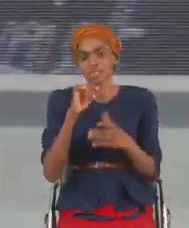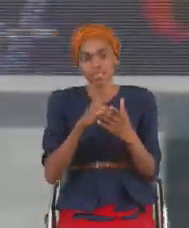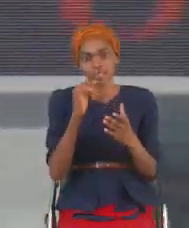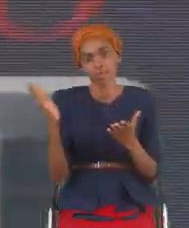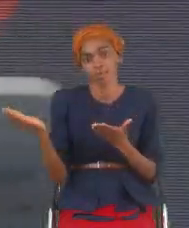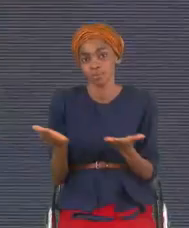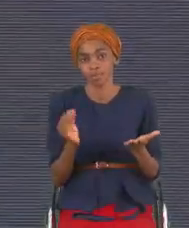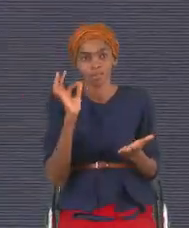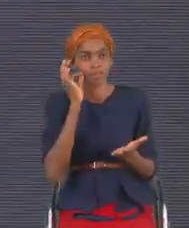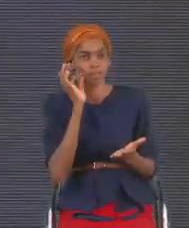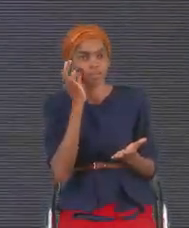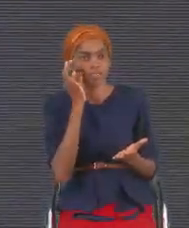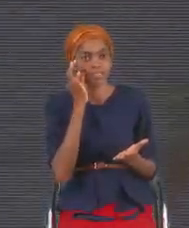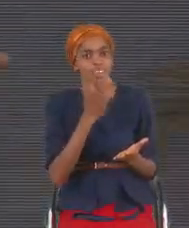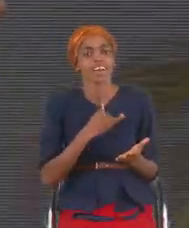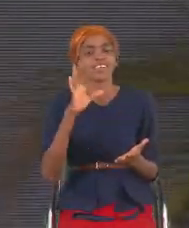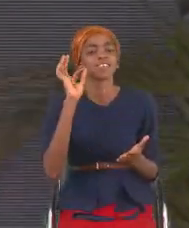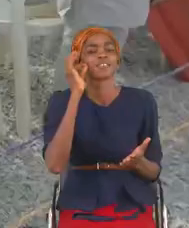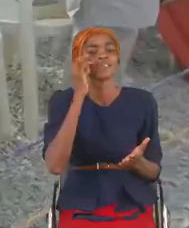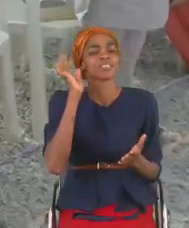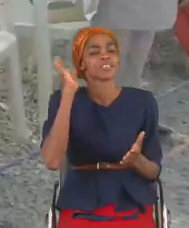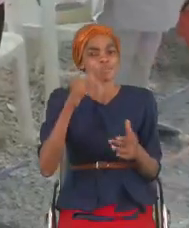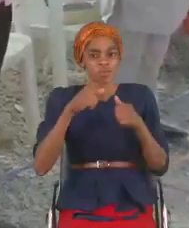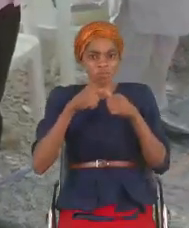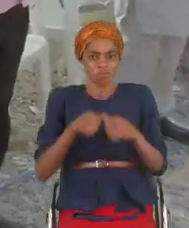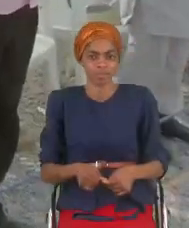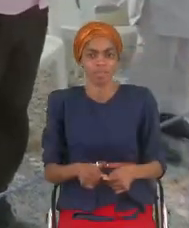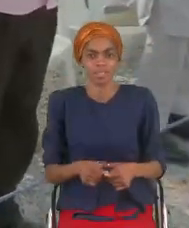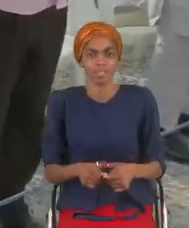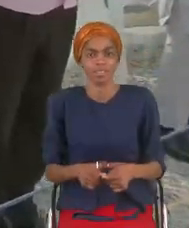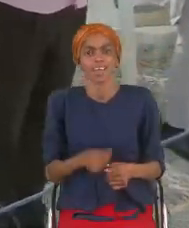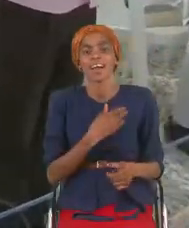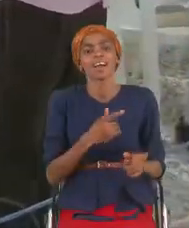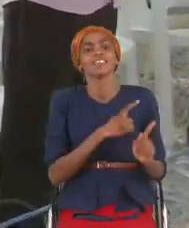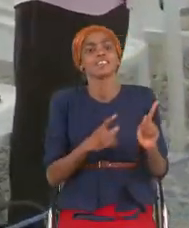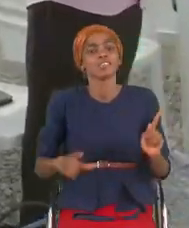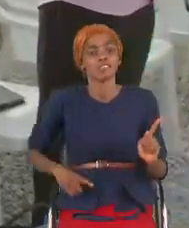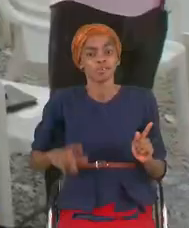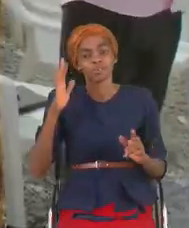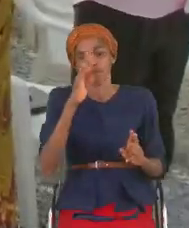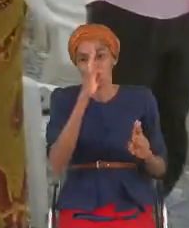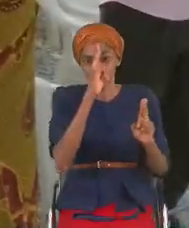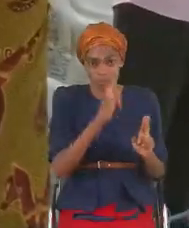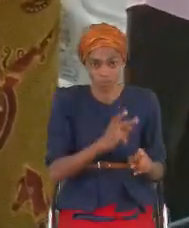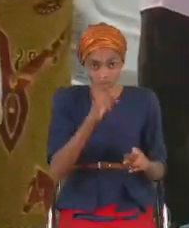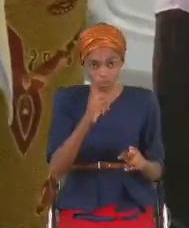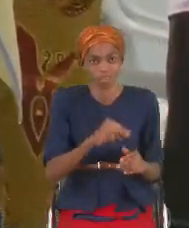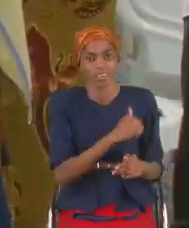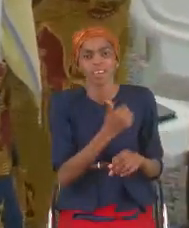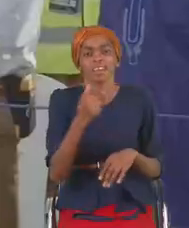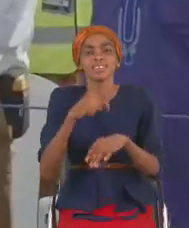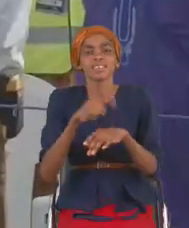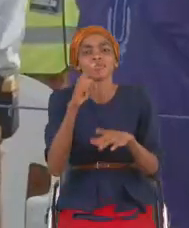fruit and your fruit or remain and the lord will honor you anytime you